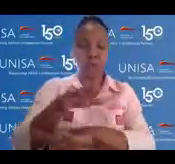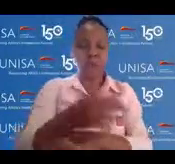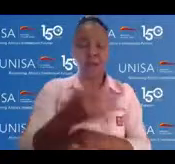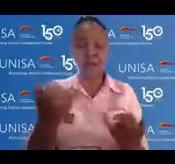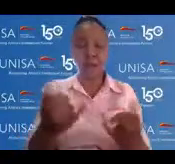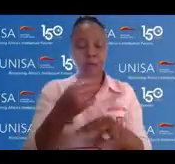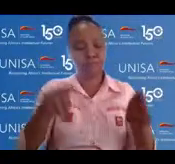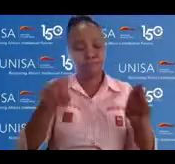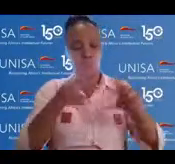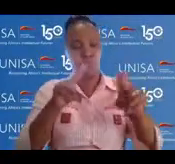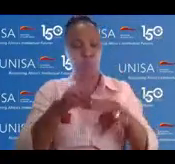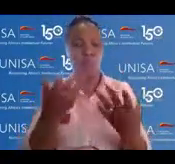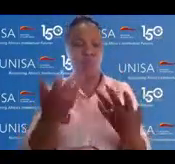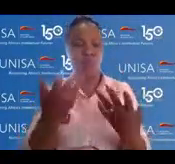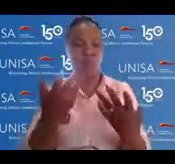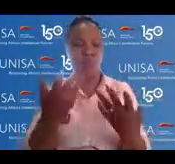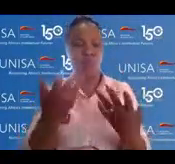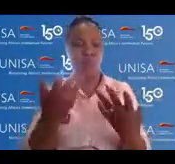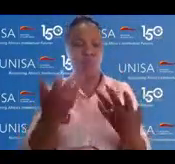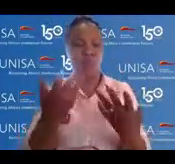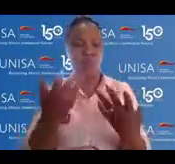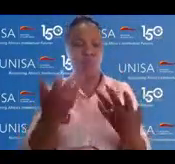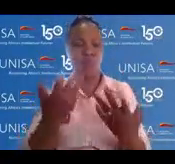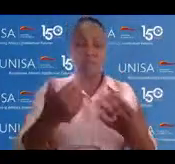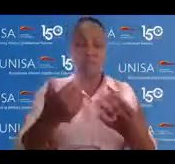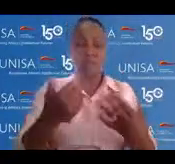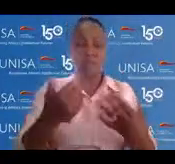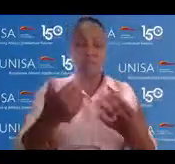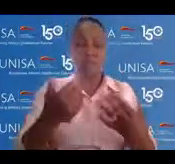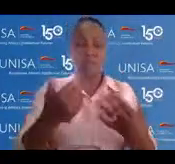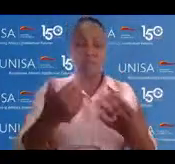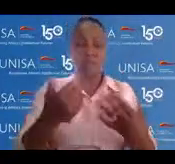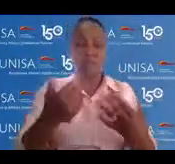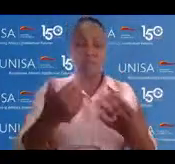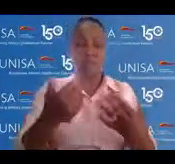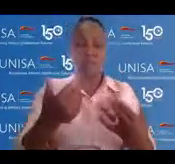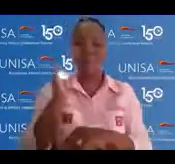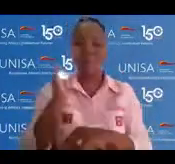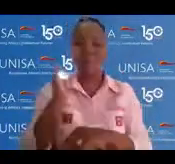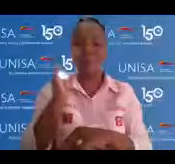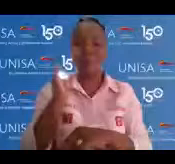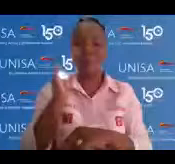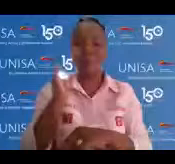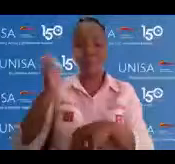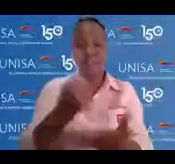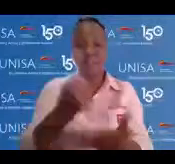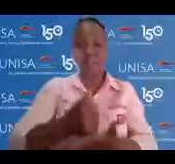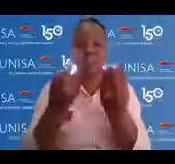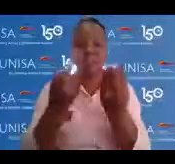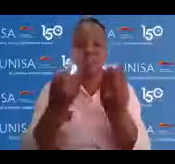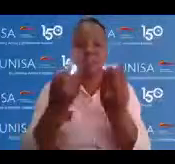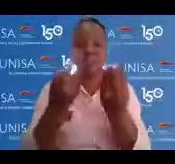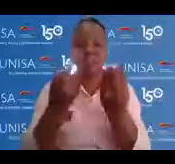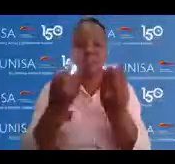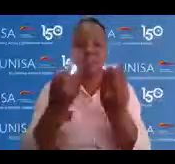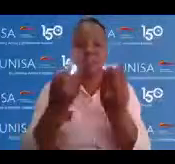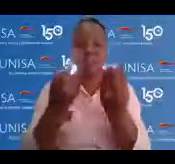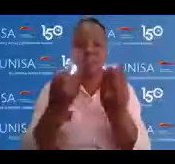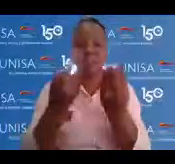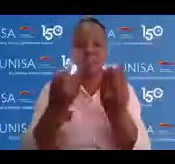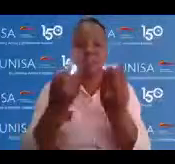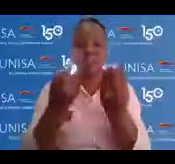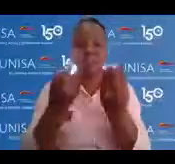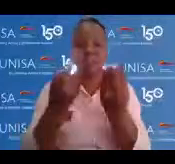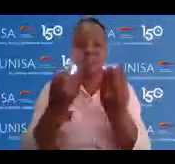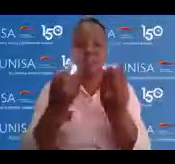Modules profile photo that is required, and the required devices. And at this time, I'm going to invite 2 of my colleagues, Tabang and Lucas, to lead us